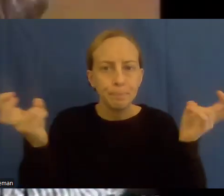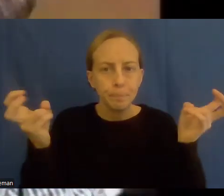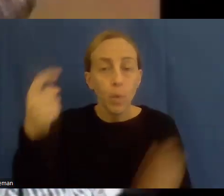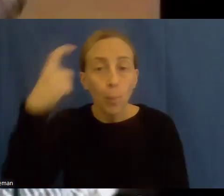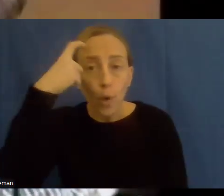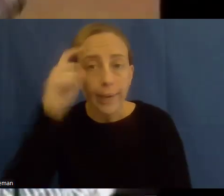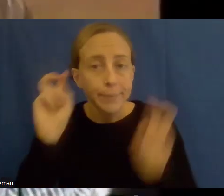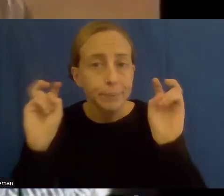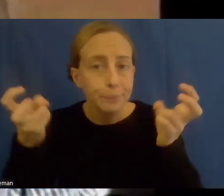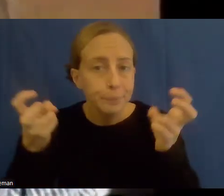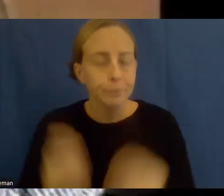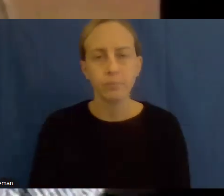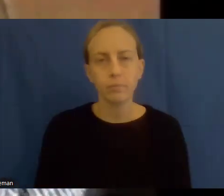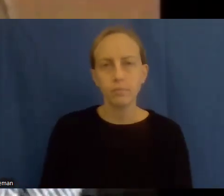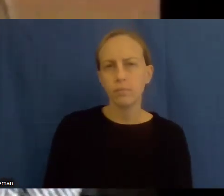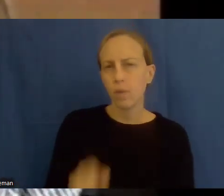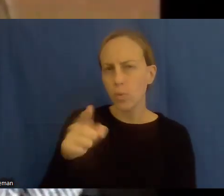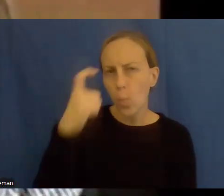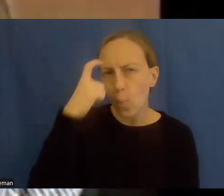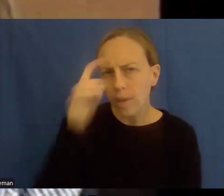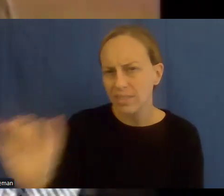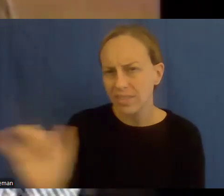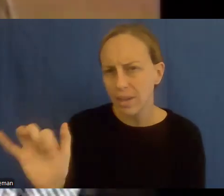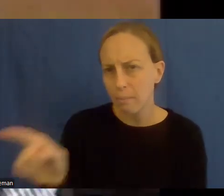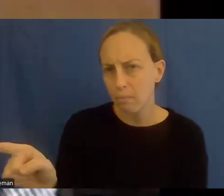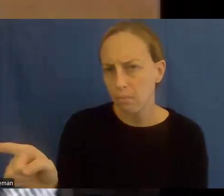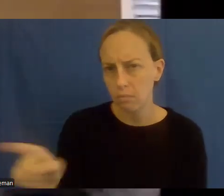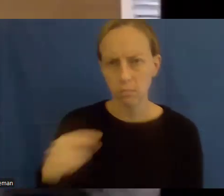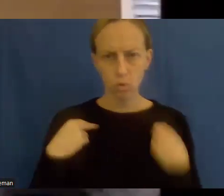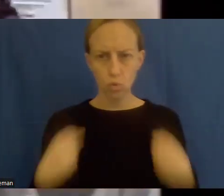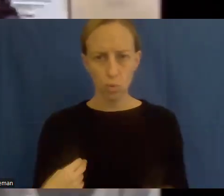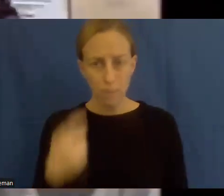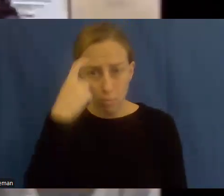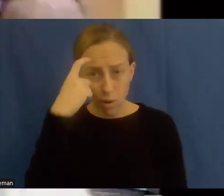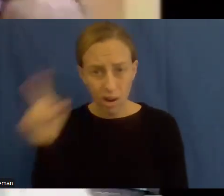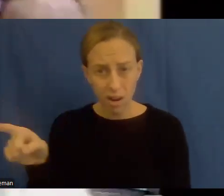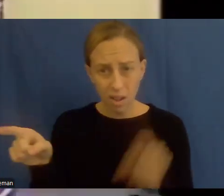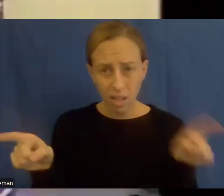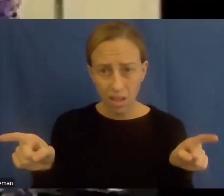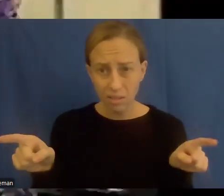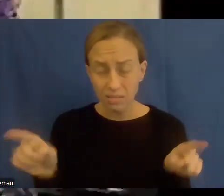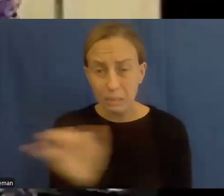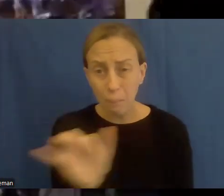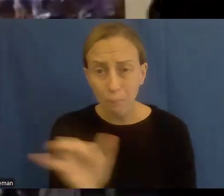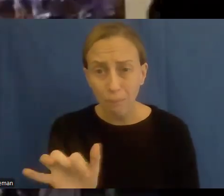Are they going to have a brain like you have? Are they going to have a brain that looks like,